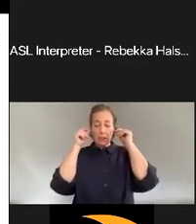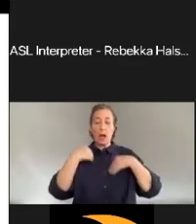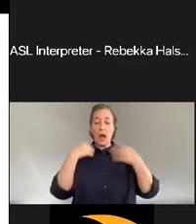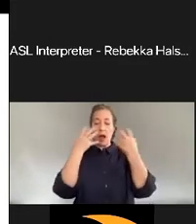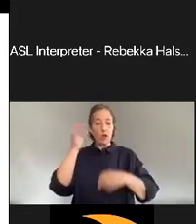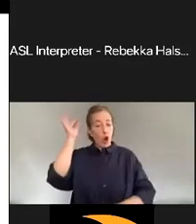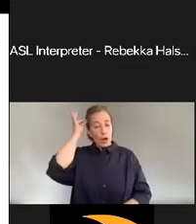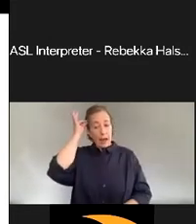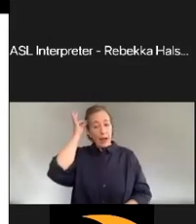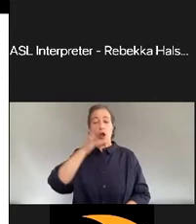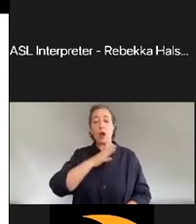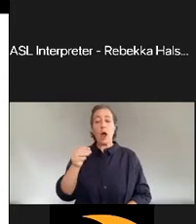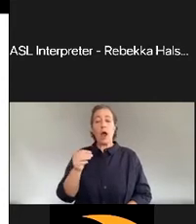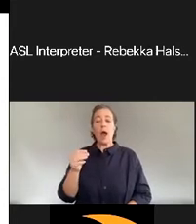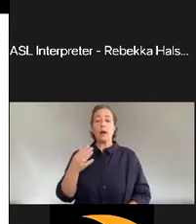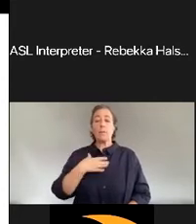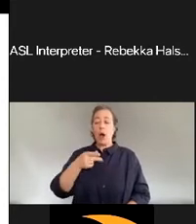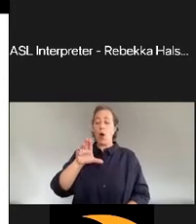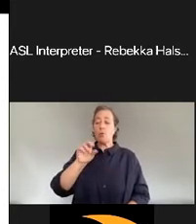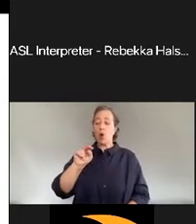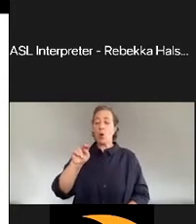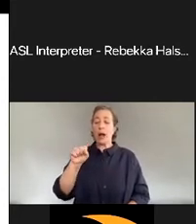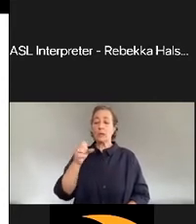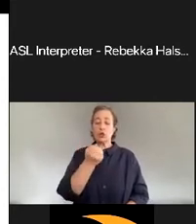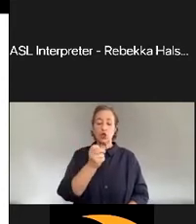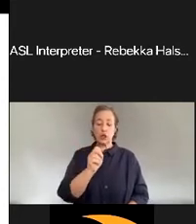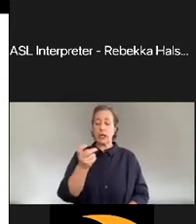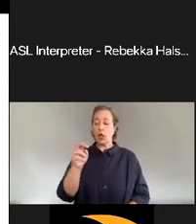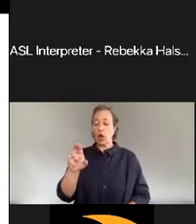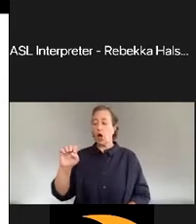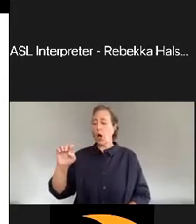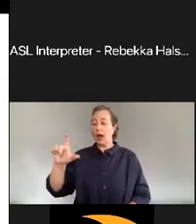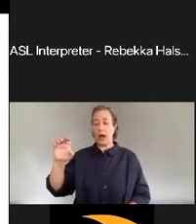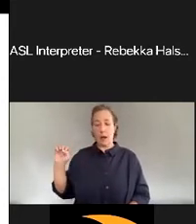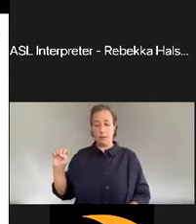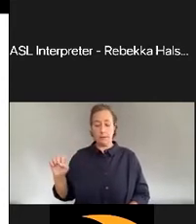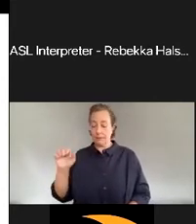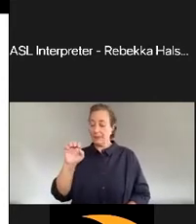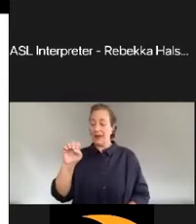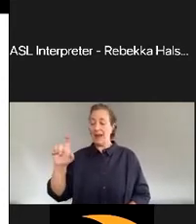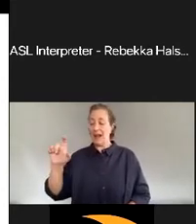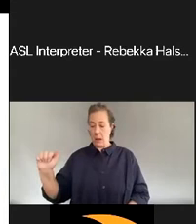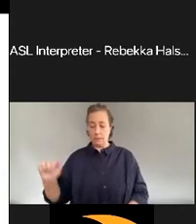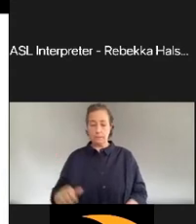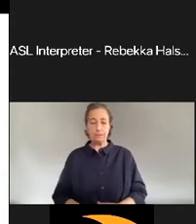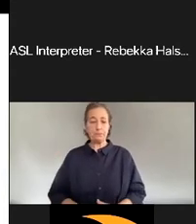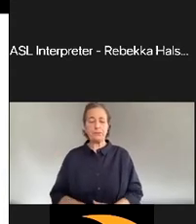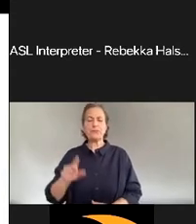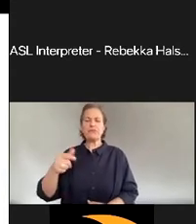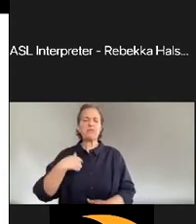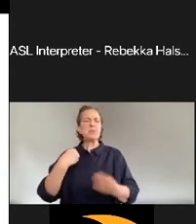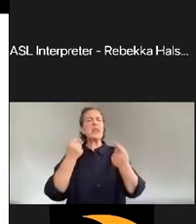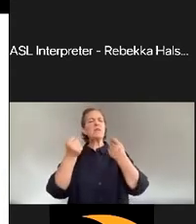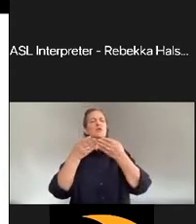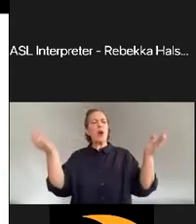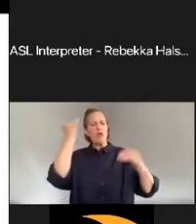hair, and my pronouns are she, her, Aya. And I wanted to just talk a little bit about an overview